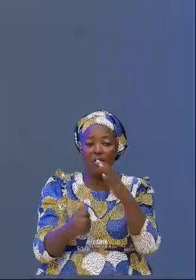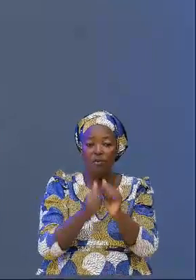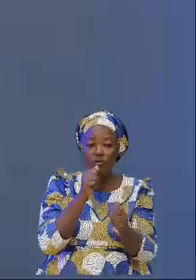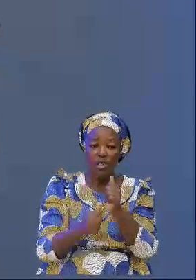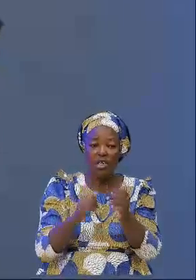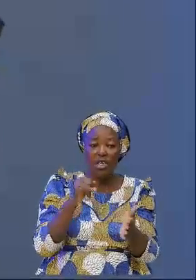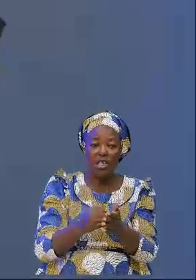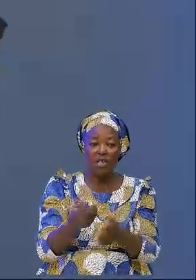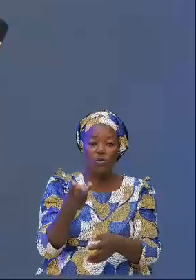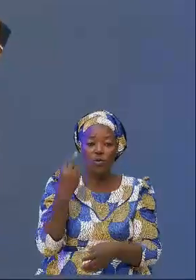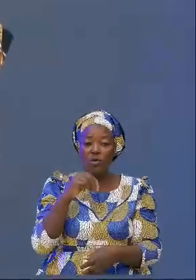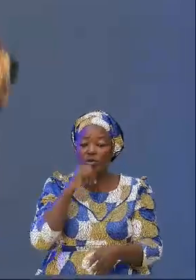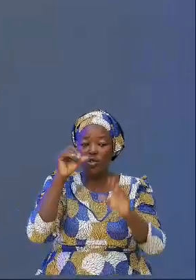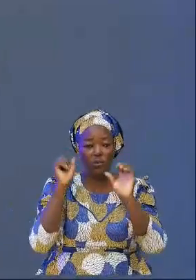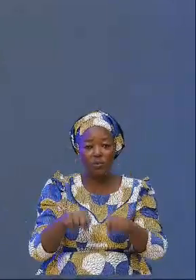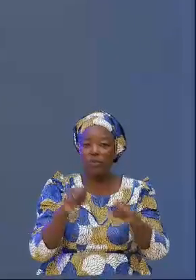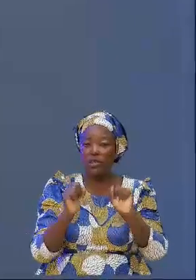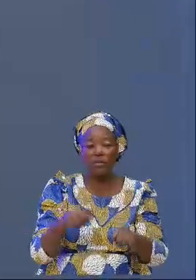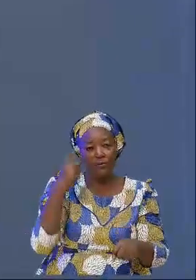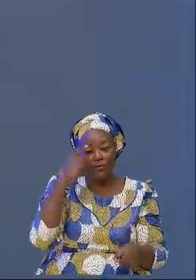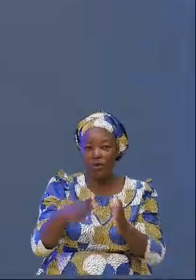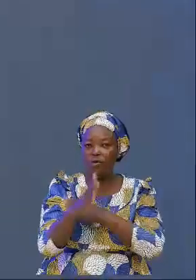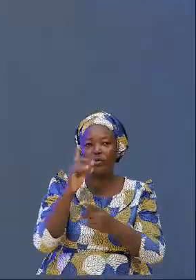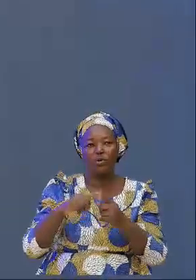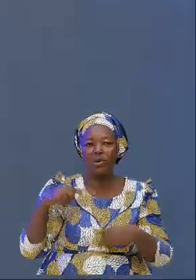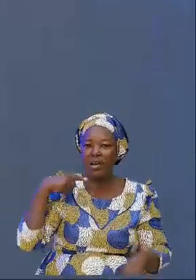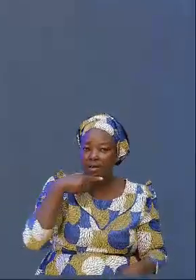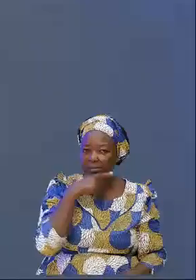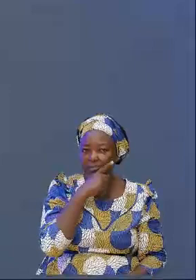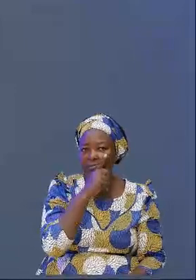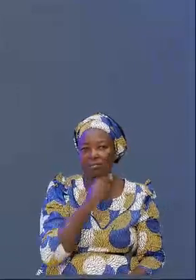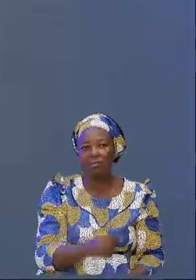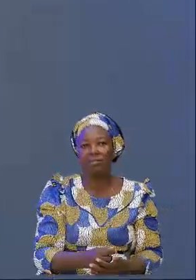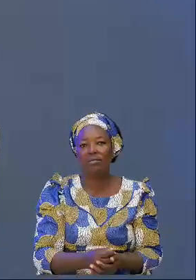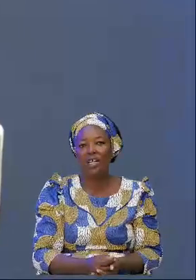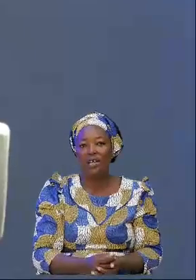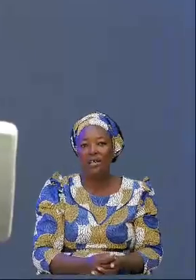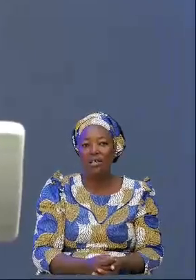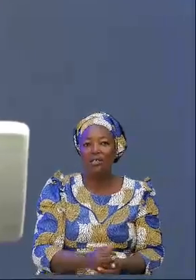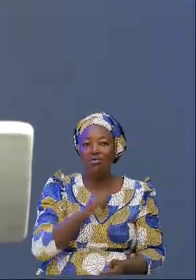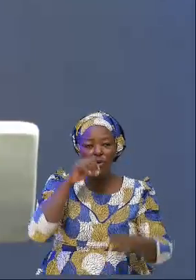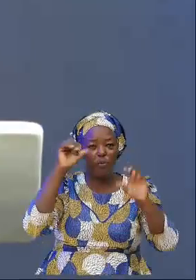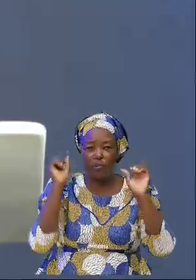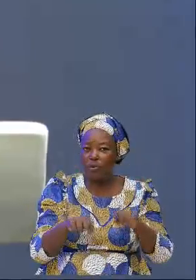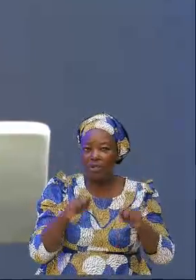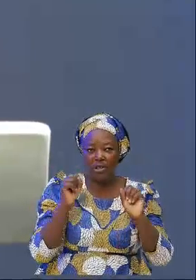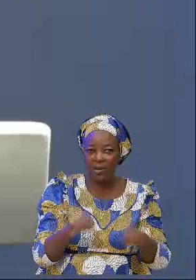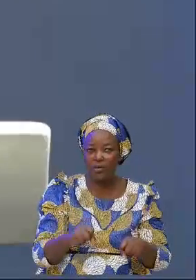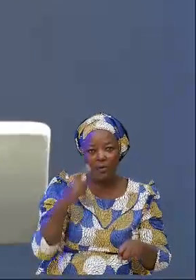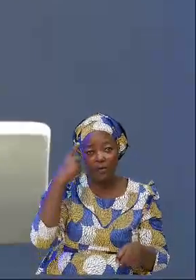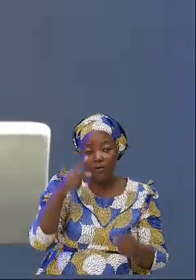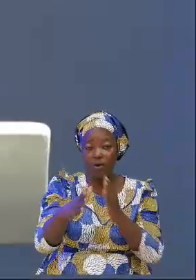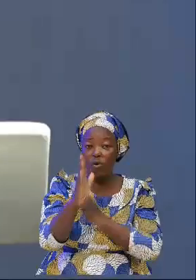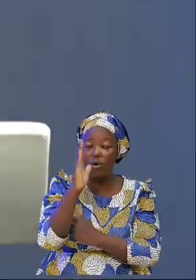unchangeable things, in which it was impossible for God to lie.